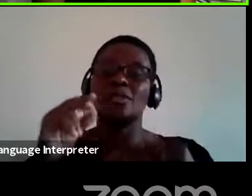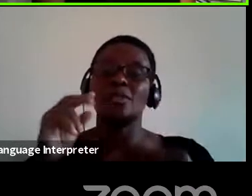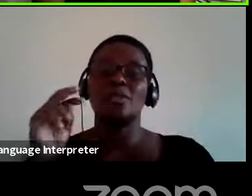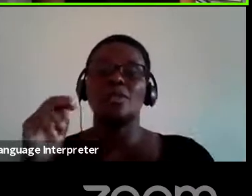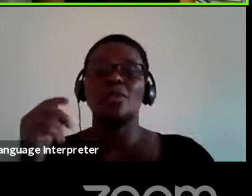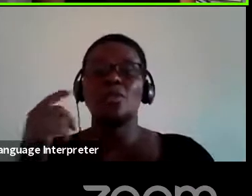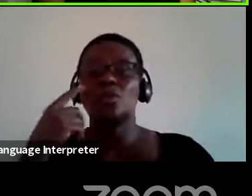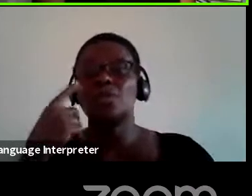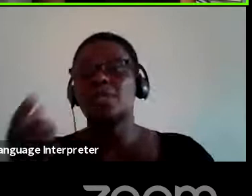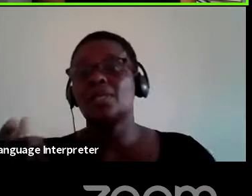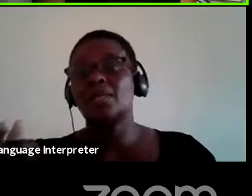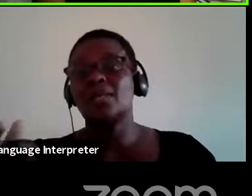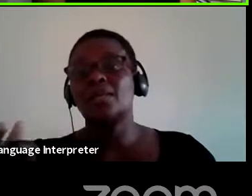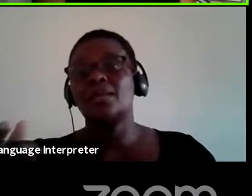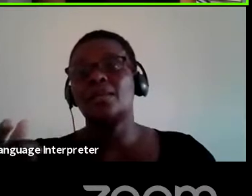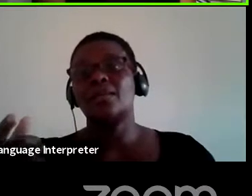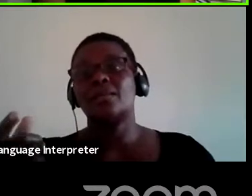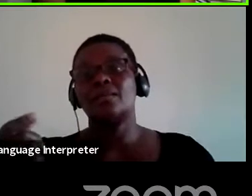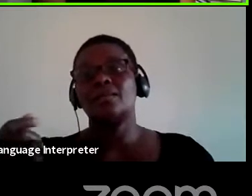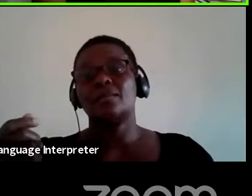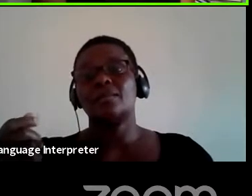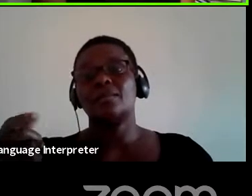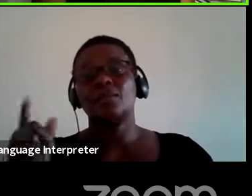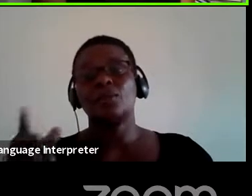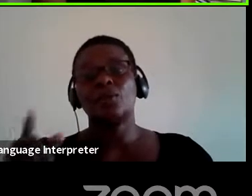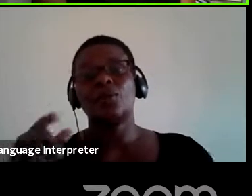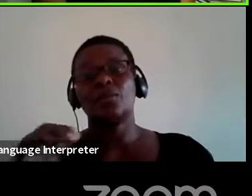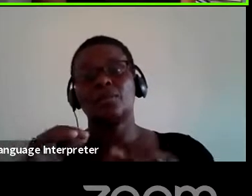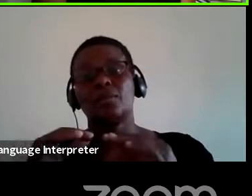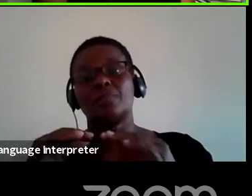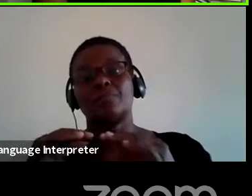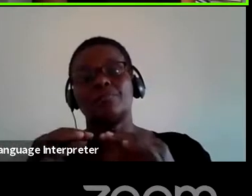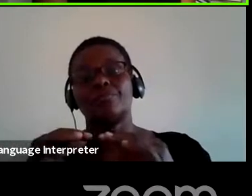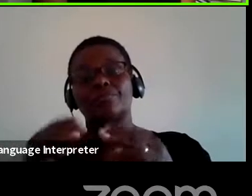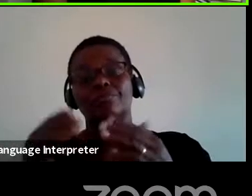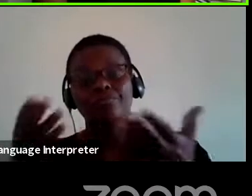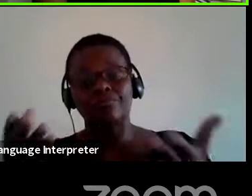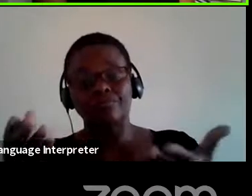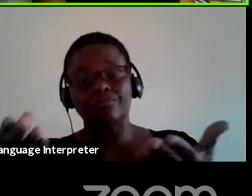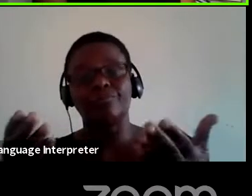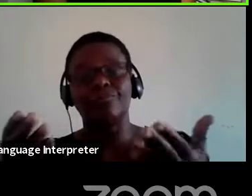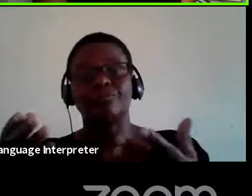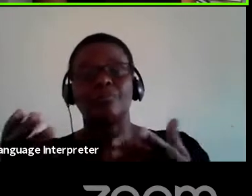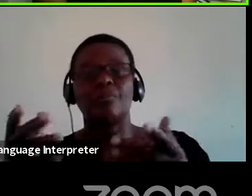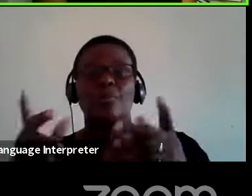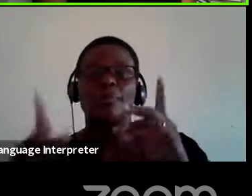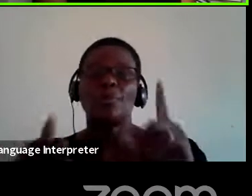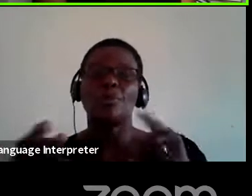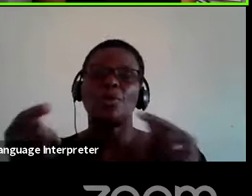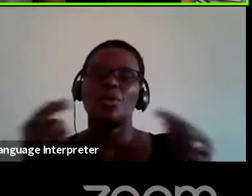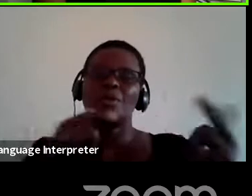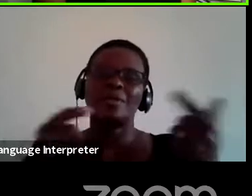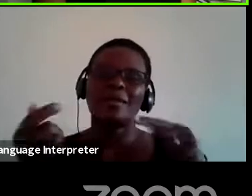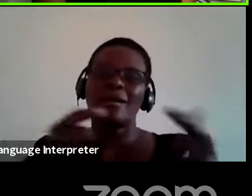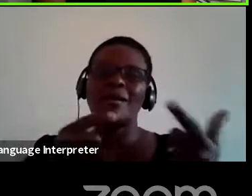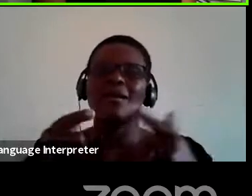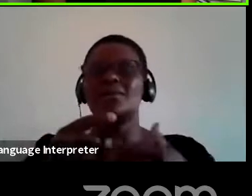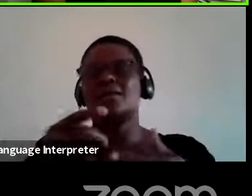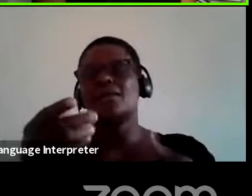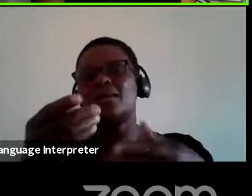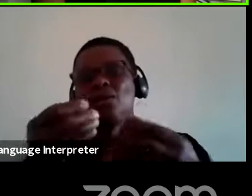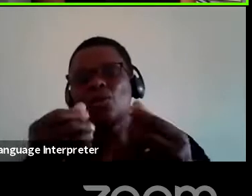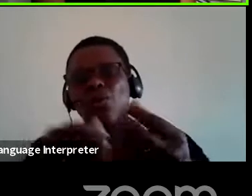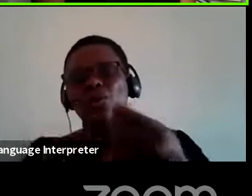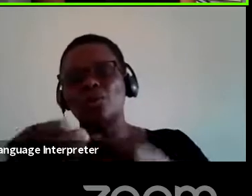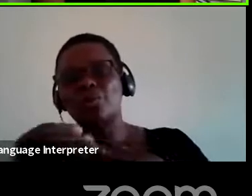see then that these platforms really offer the key to sometimes economic prosperity, as